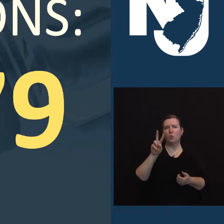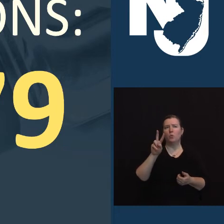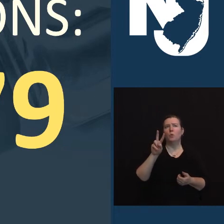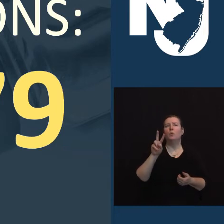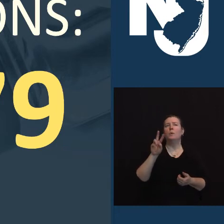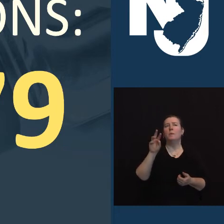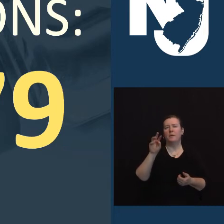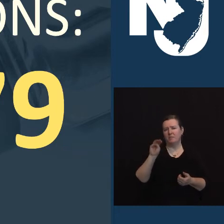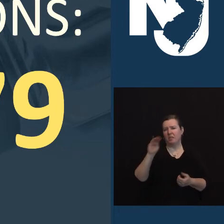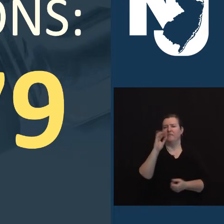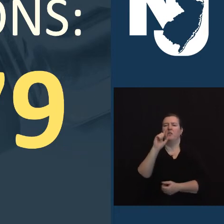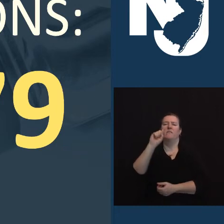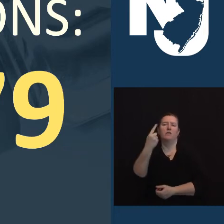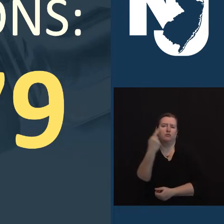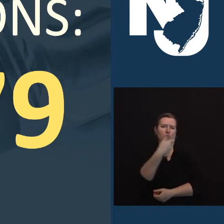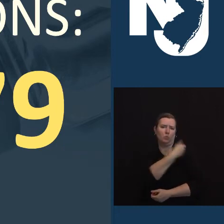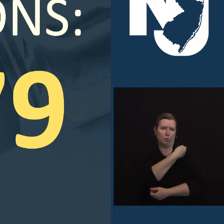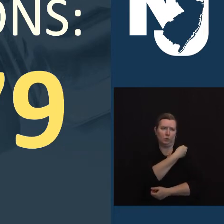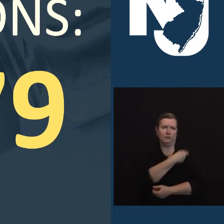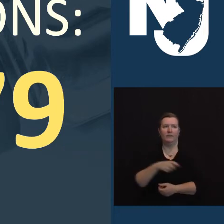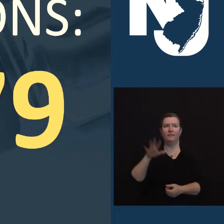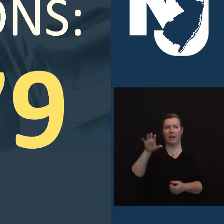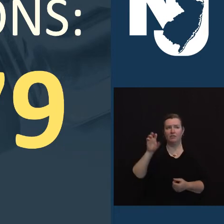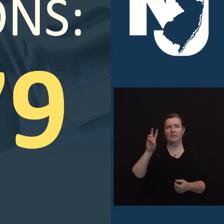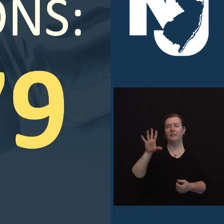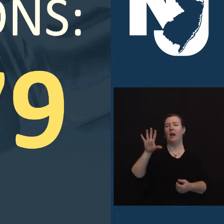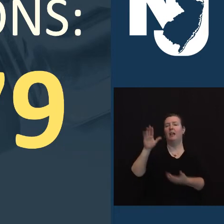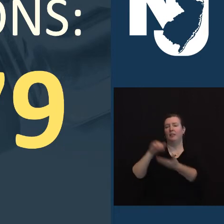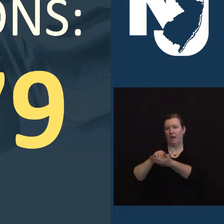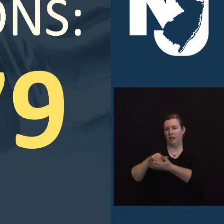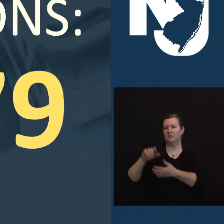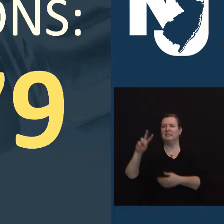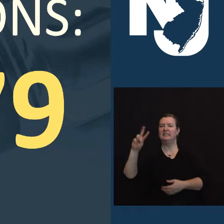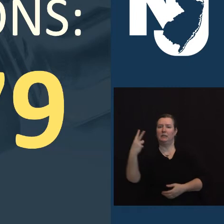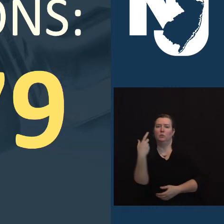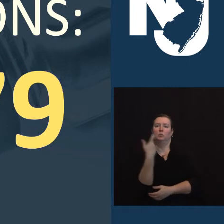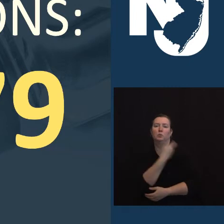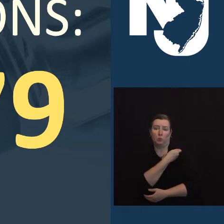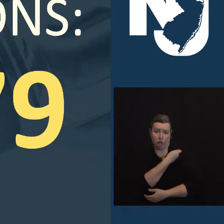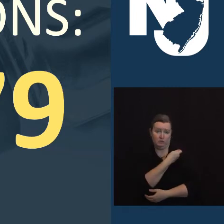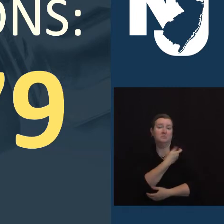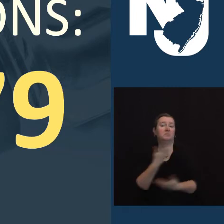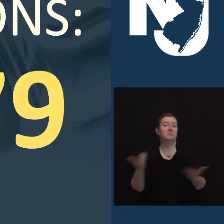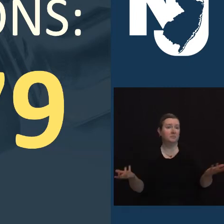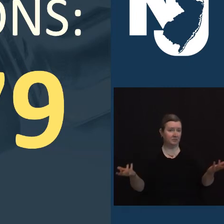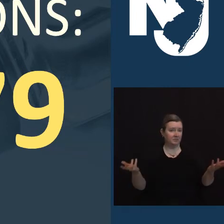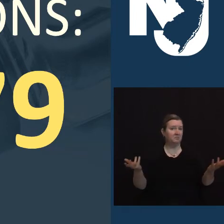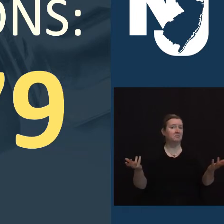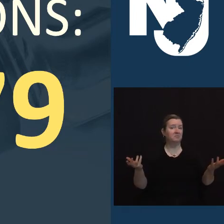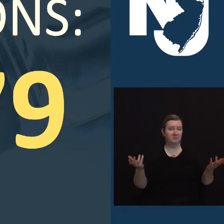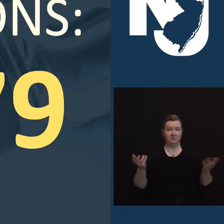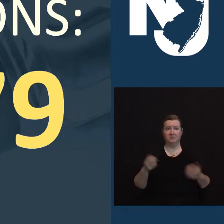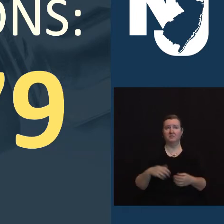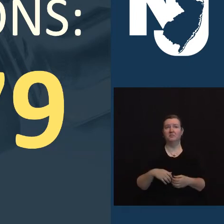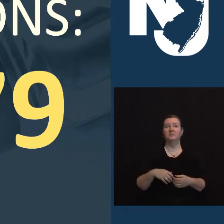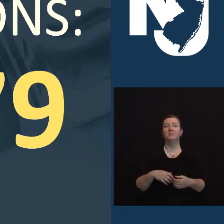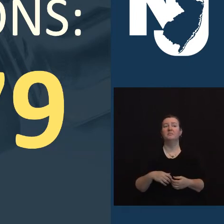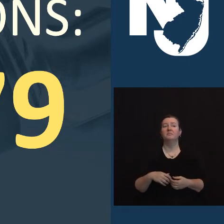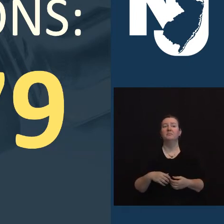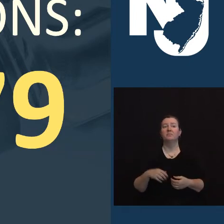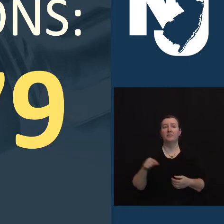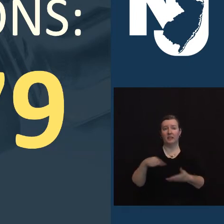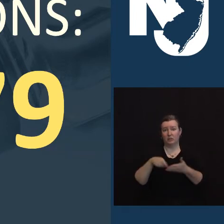more than 565,000 second doses. And as a programming note, on Friday we will be with you